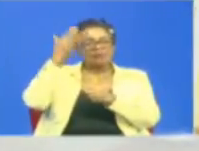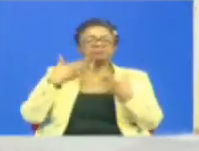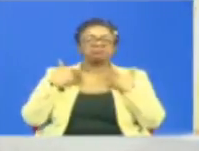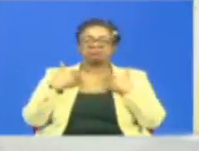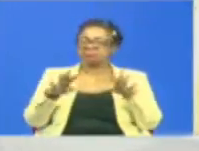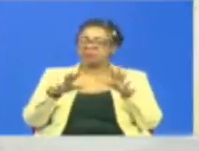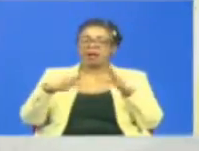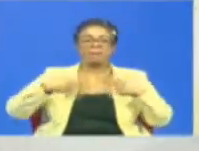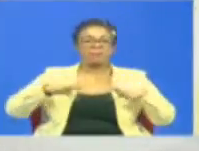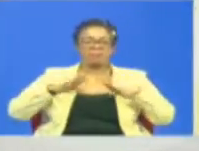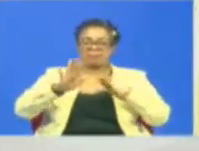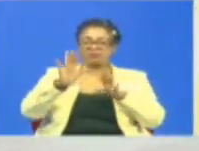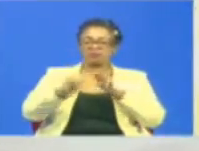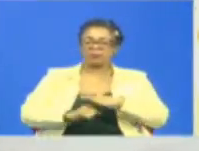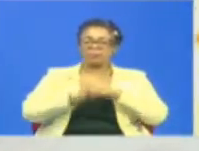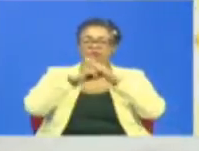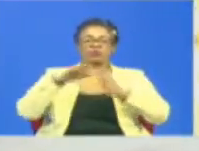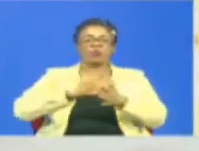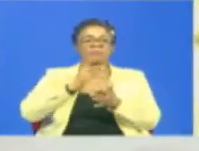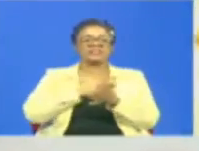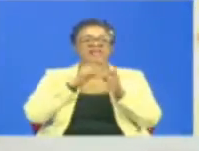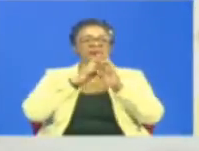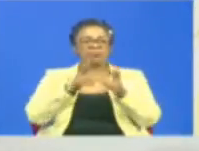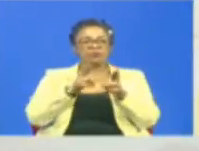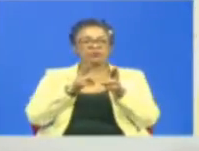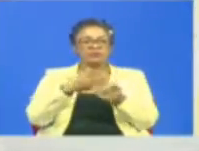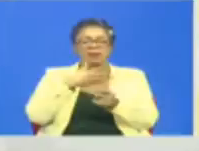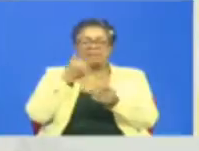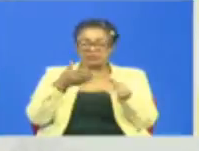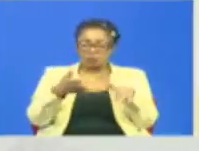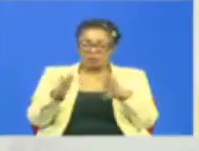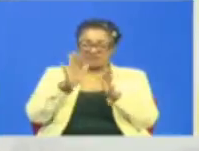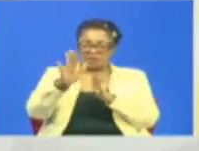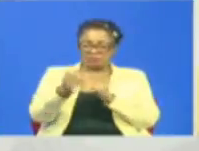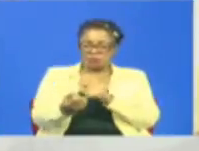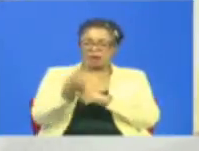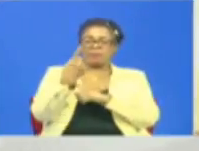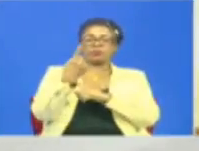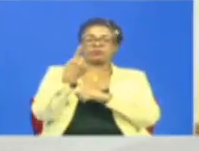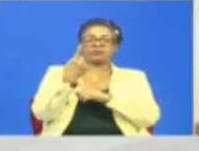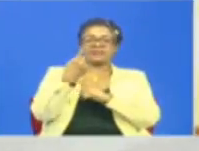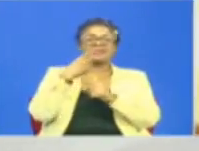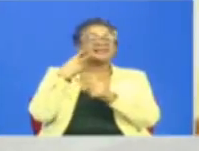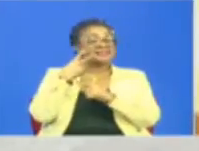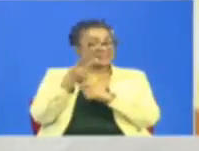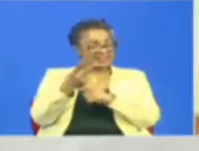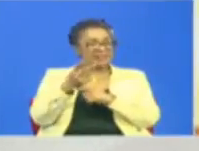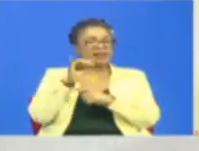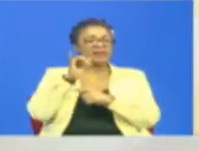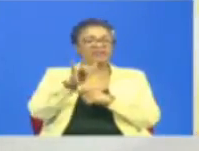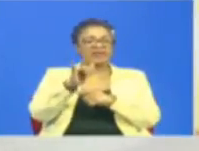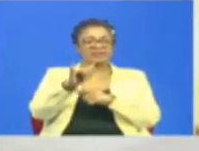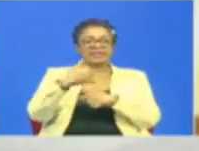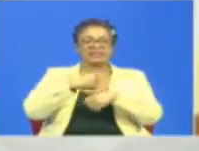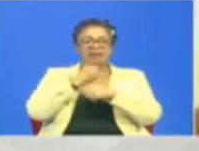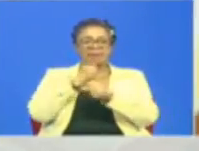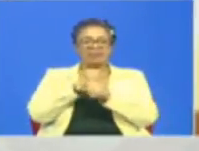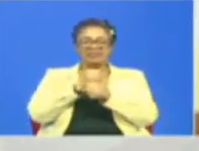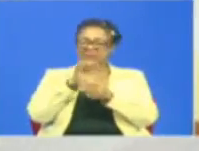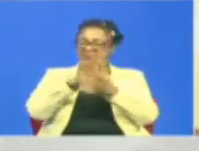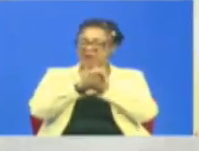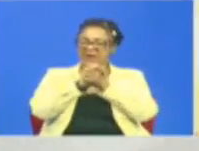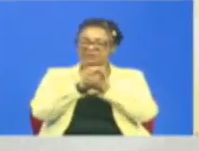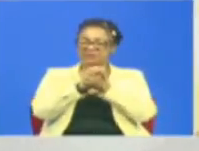the committee's report. Correct. And the best way for him now to come out, because he has seen that this has put a strain on his handshake